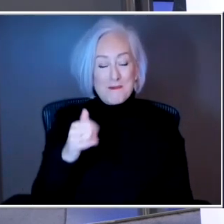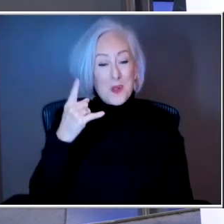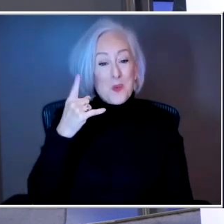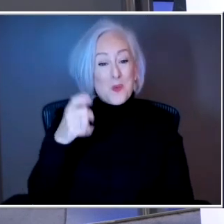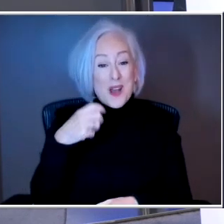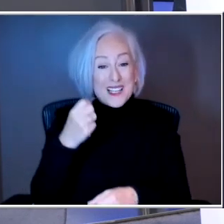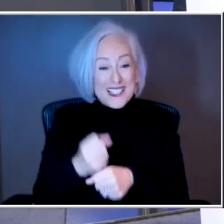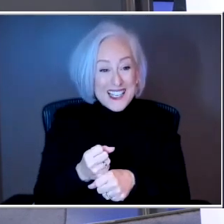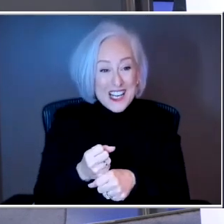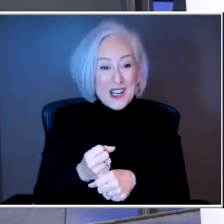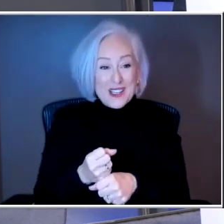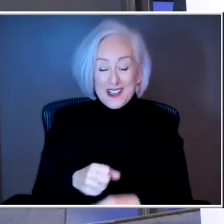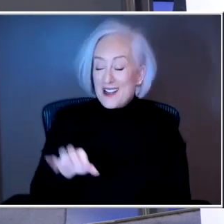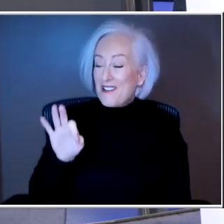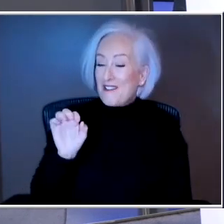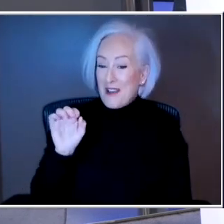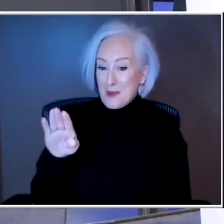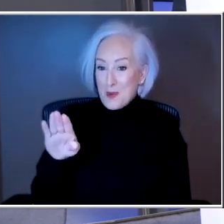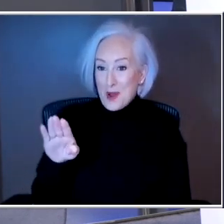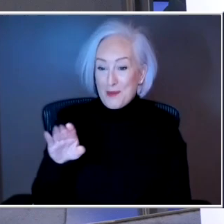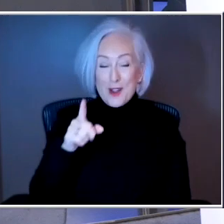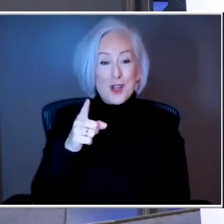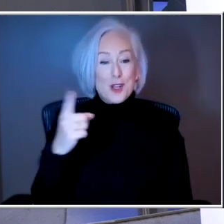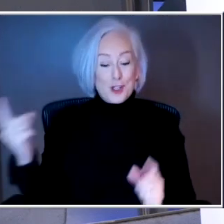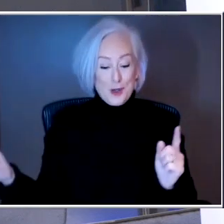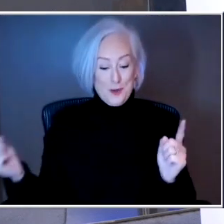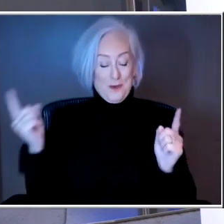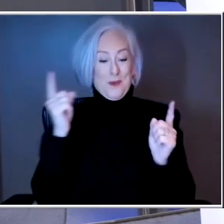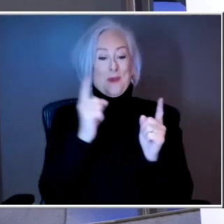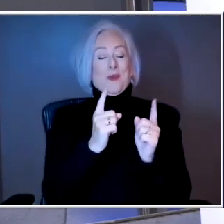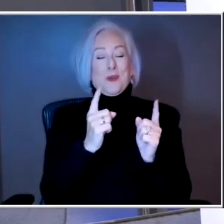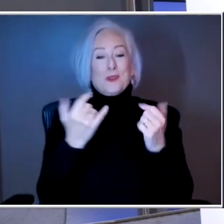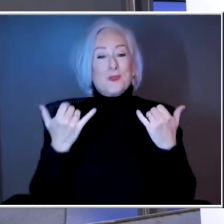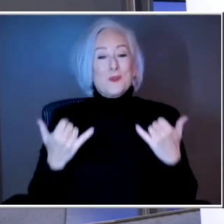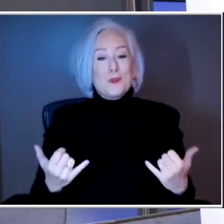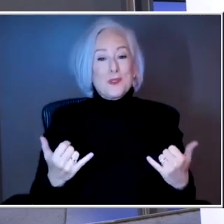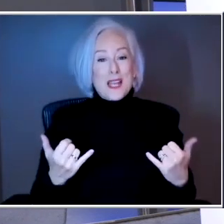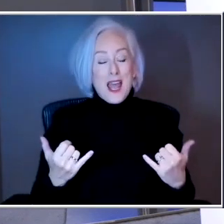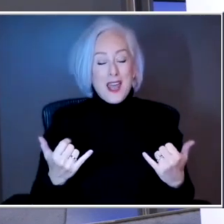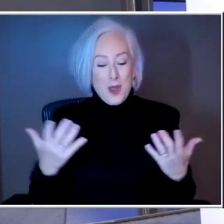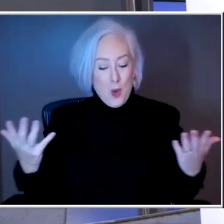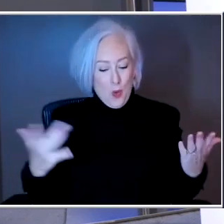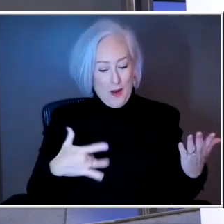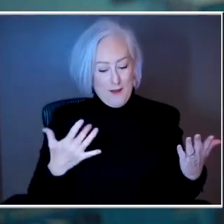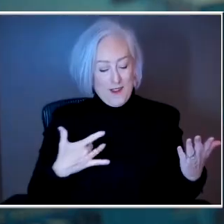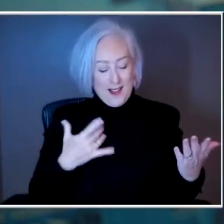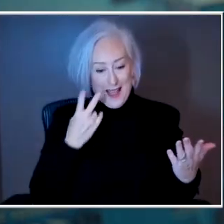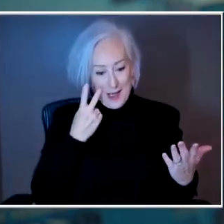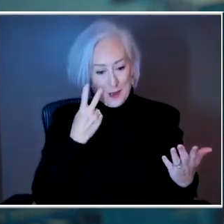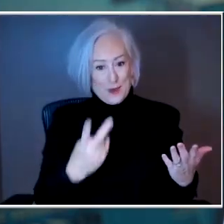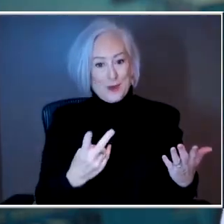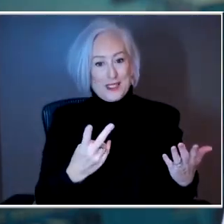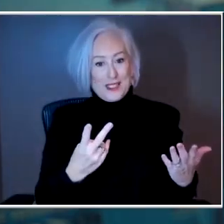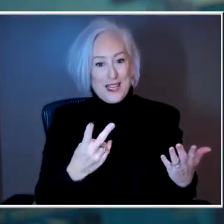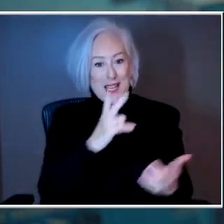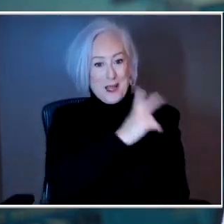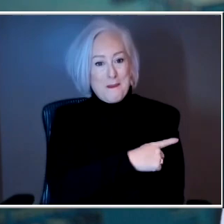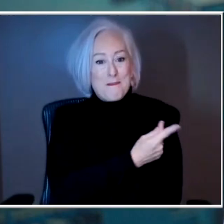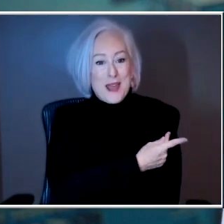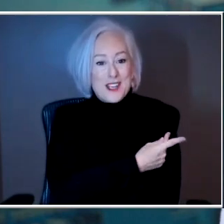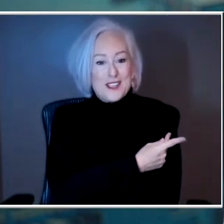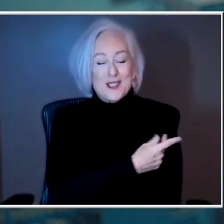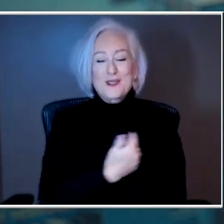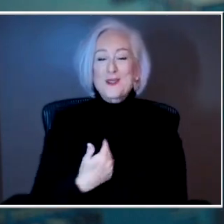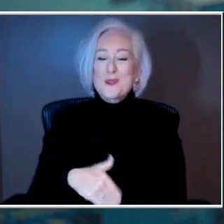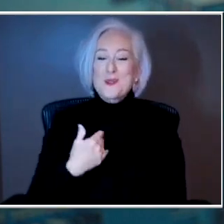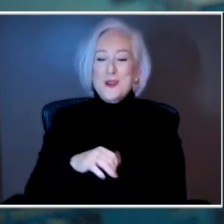You walked into the studio. What's it like to see a patient along this journey? Yeah, it made me proud. I'm very happy to see how